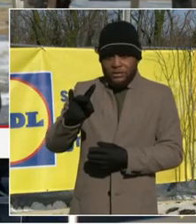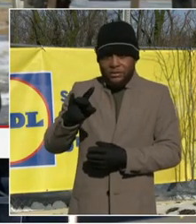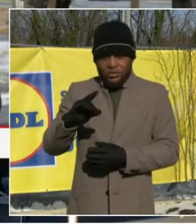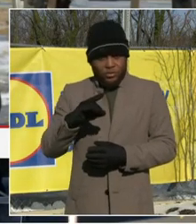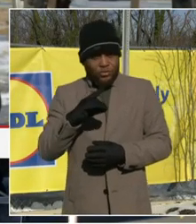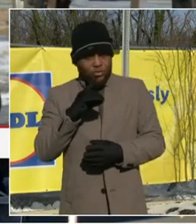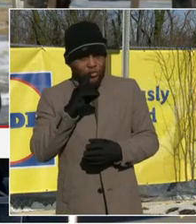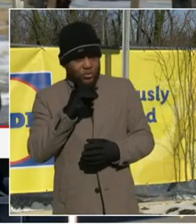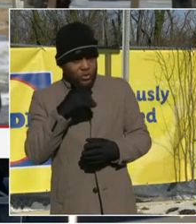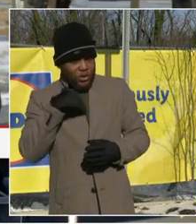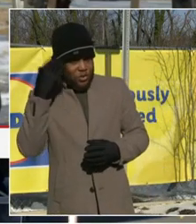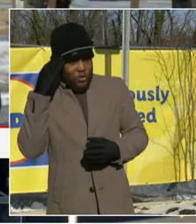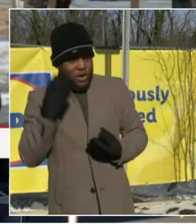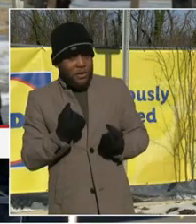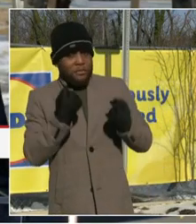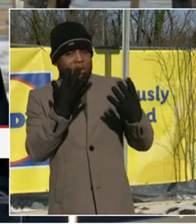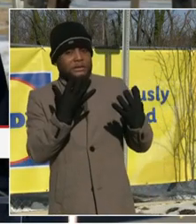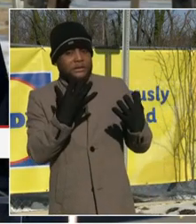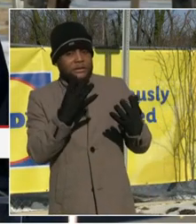exact number.